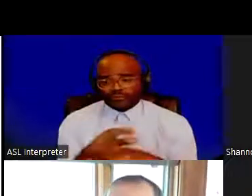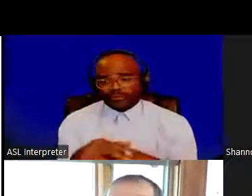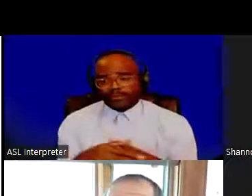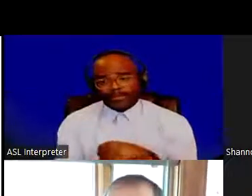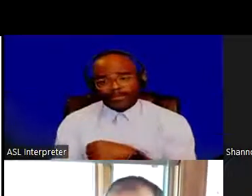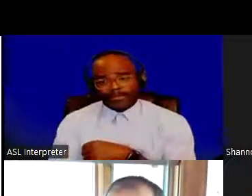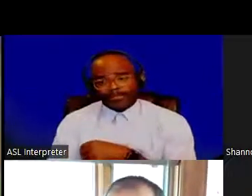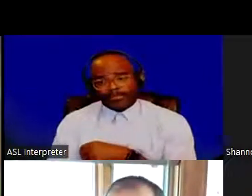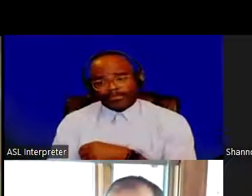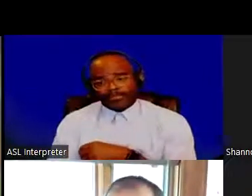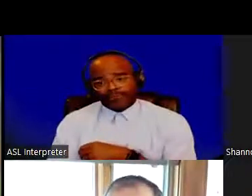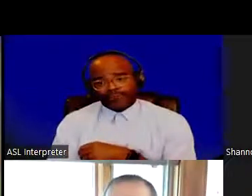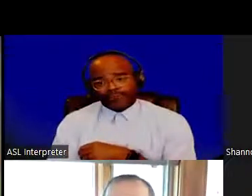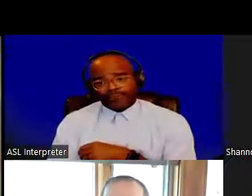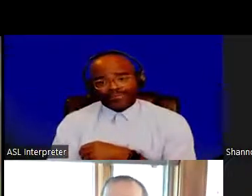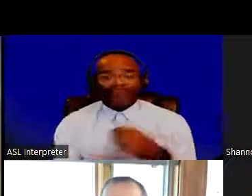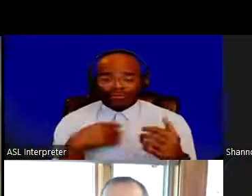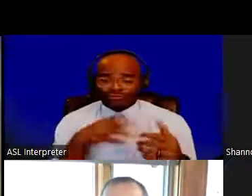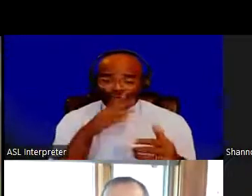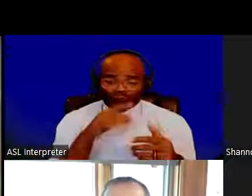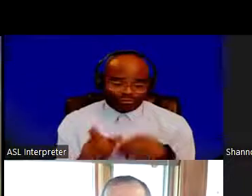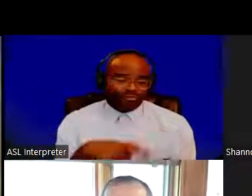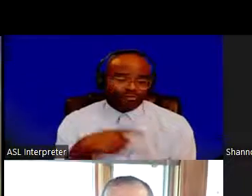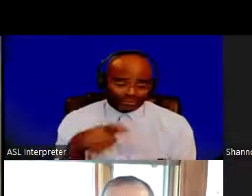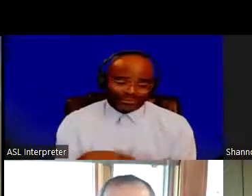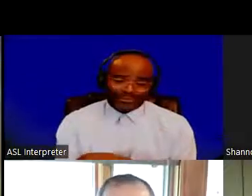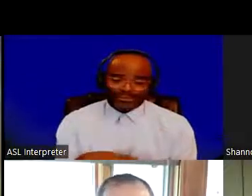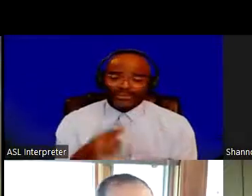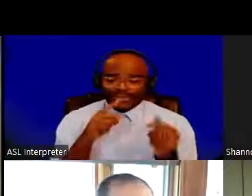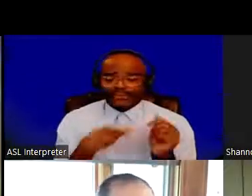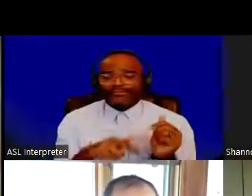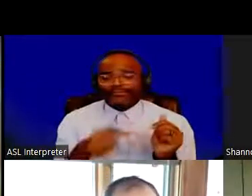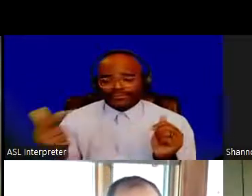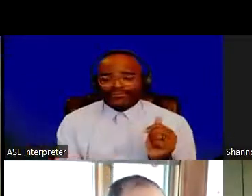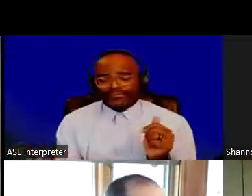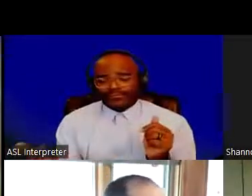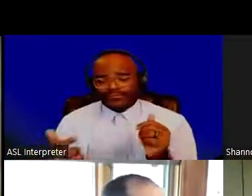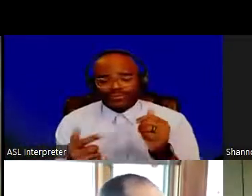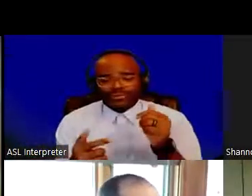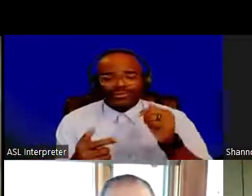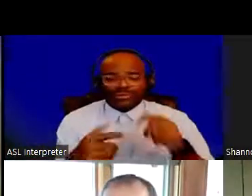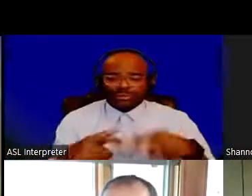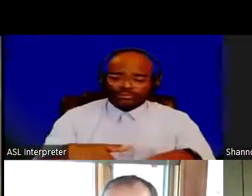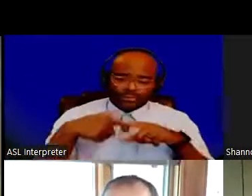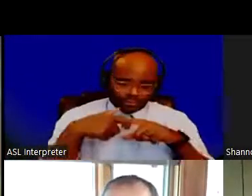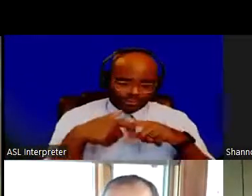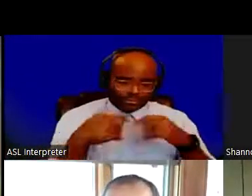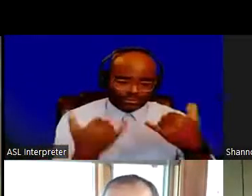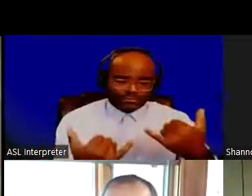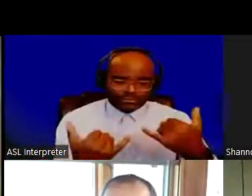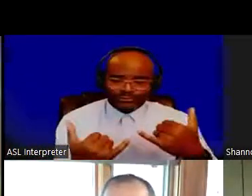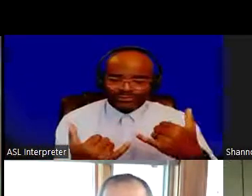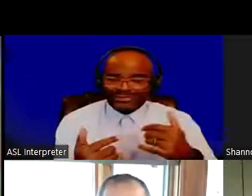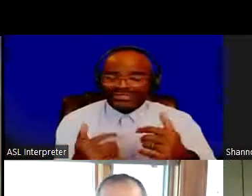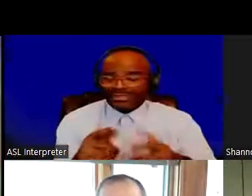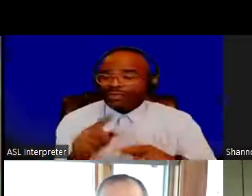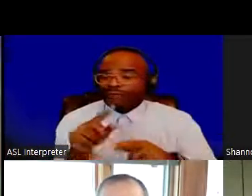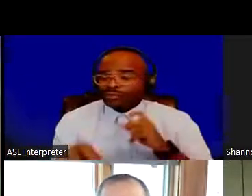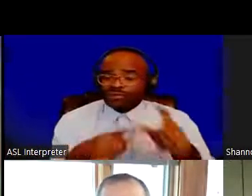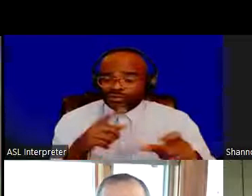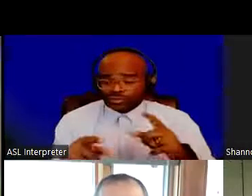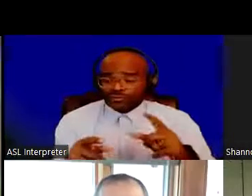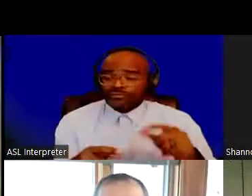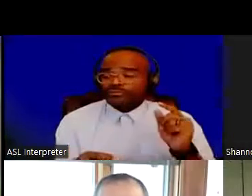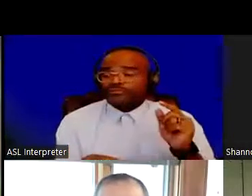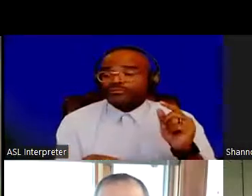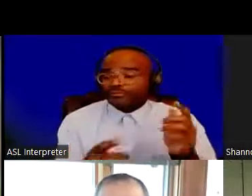So I've been going a while. Now's a good time to crouch, see what kind of questions we have so far. Maria, if you have